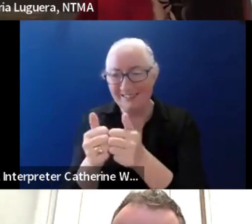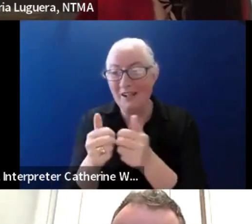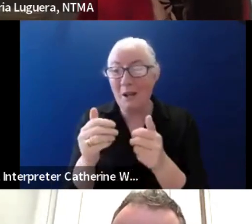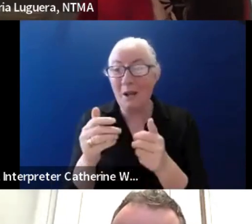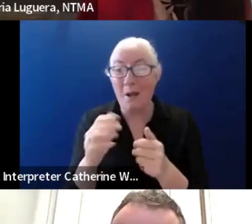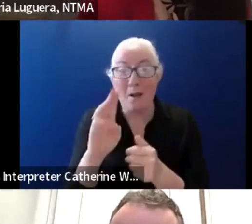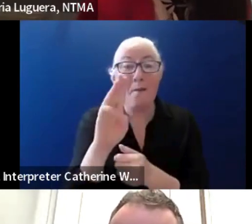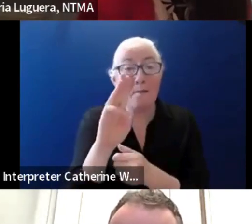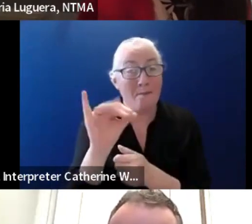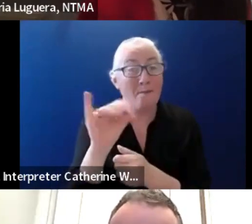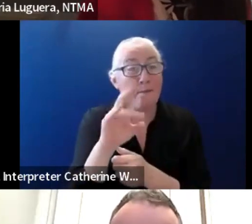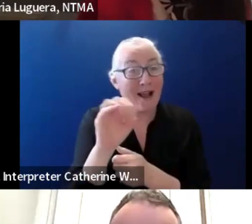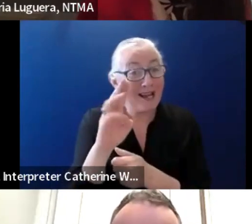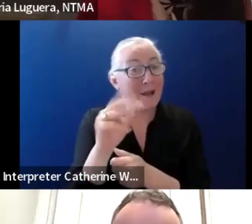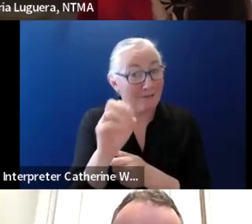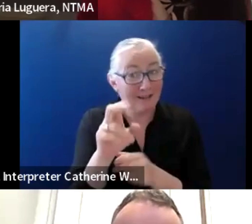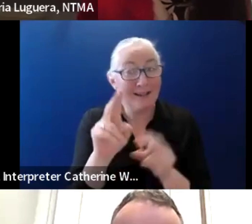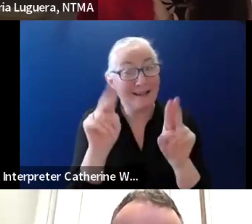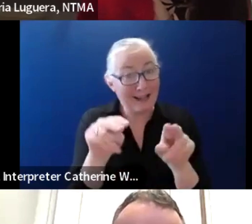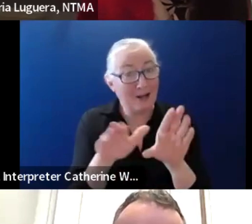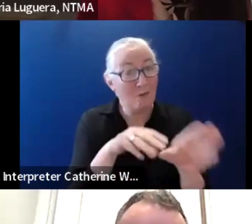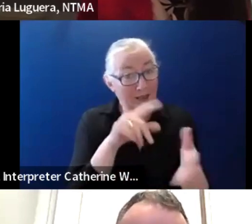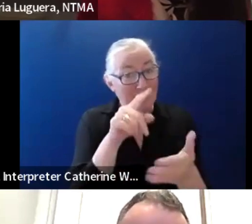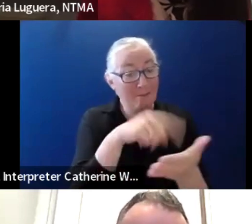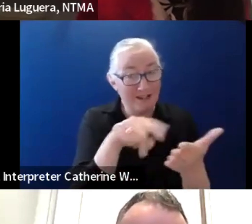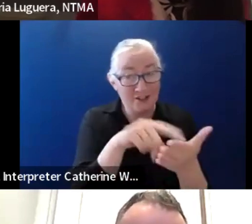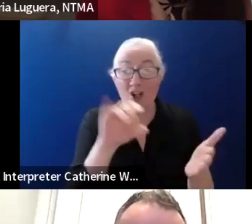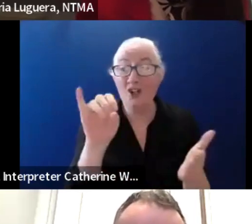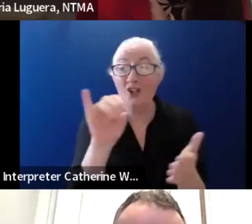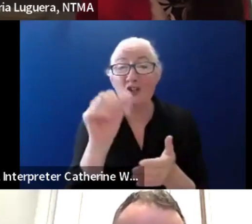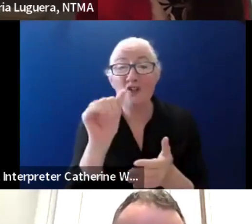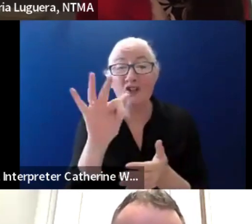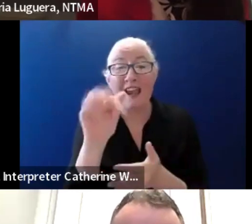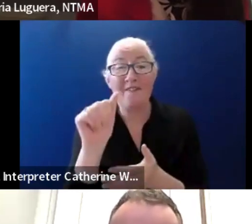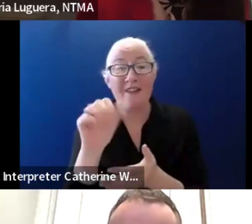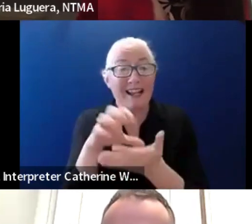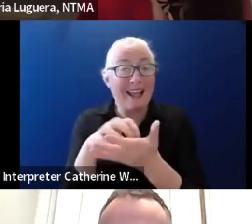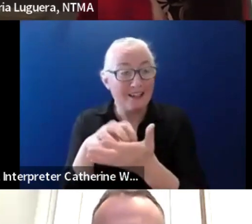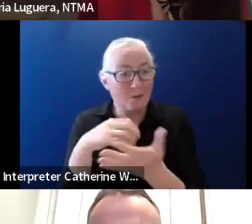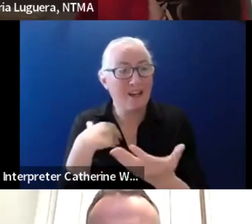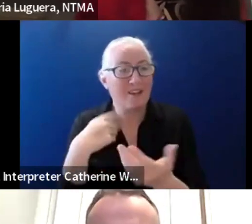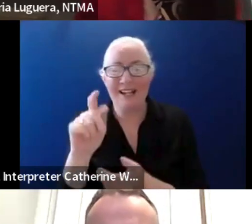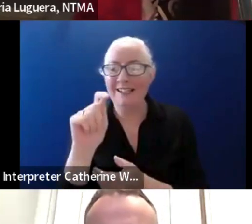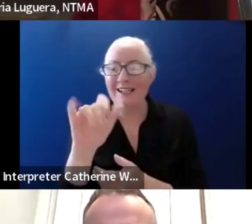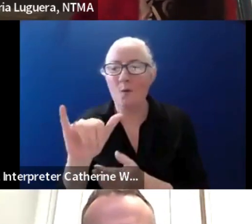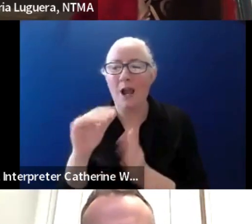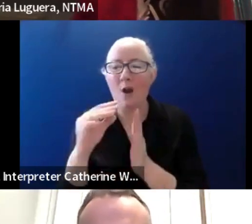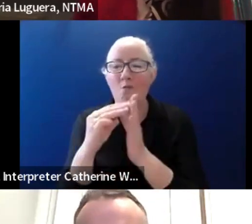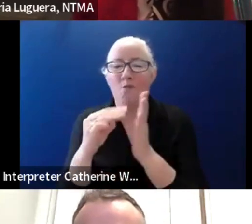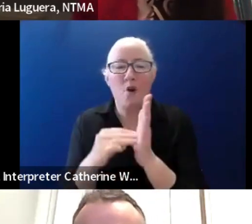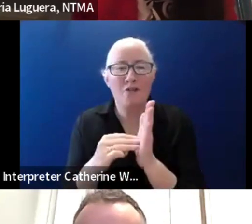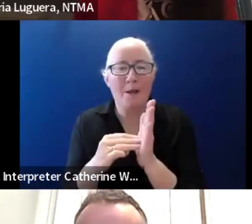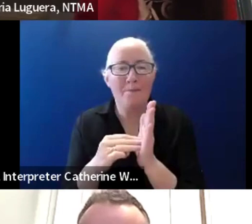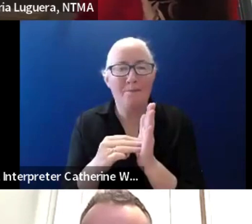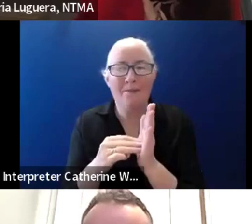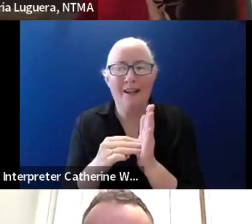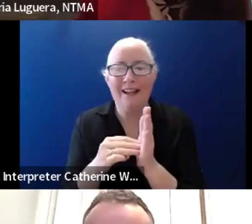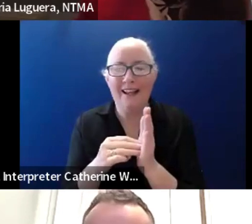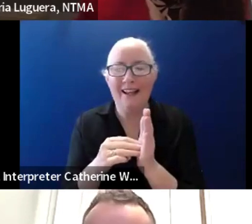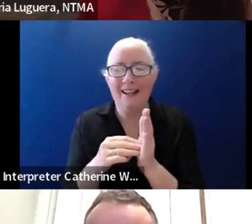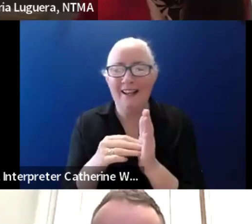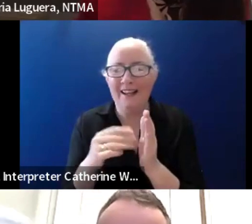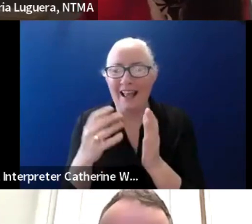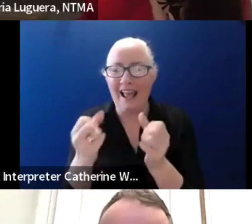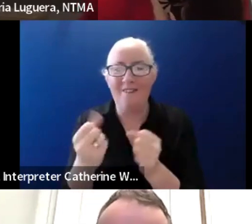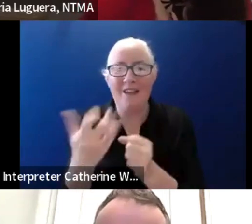Pineapple does work with pizza. And with regard to the Jaffa cakes, well, we have a TY program that we host at the firm. And at the end of March, I got